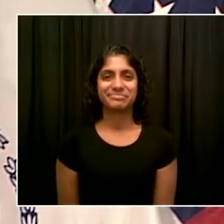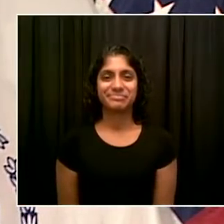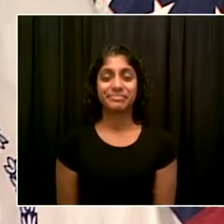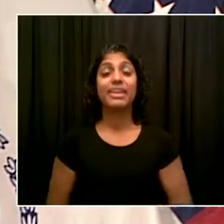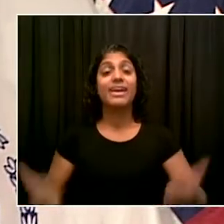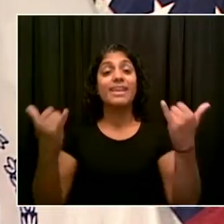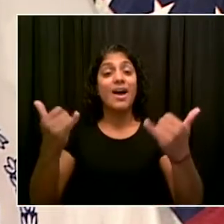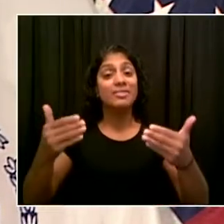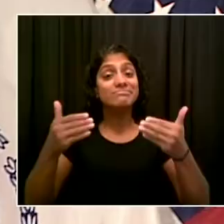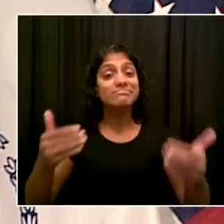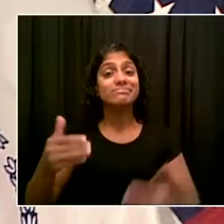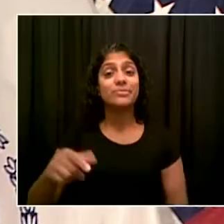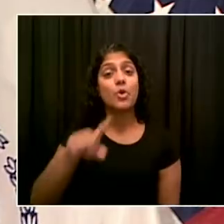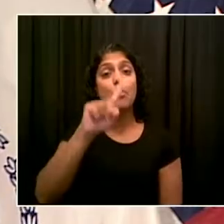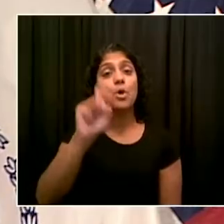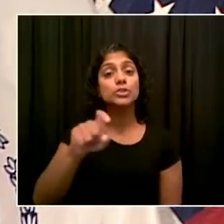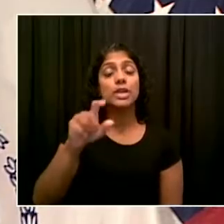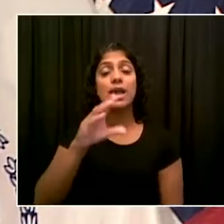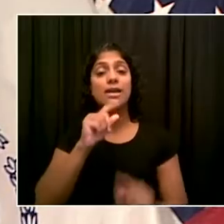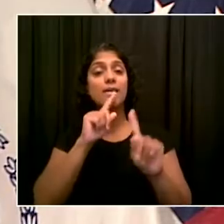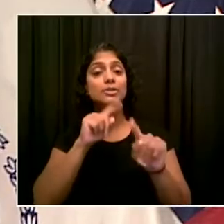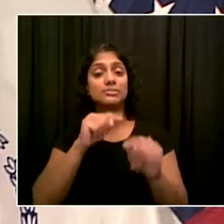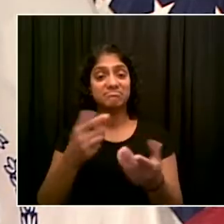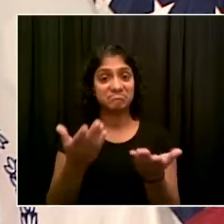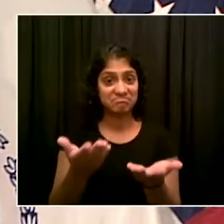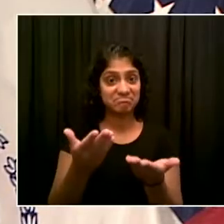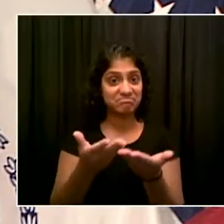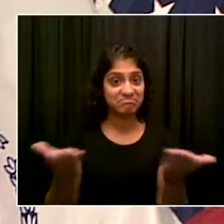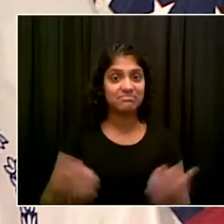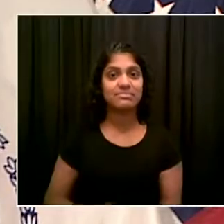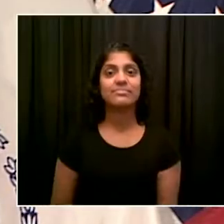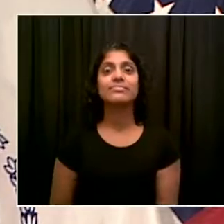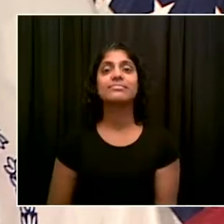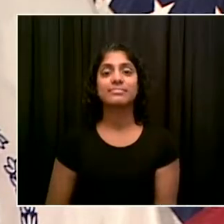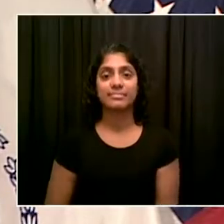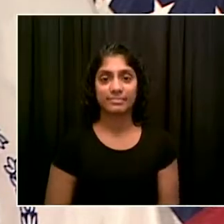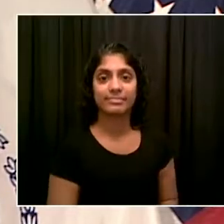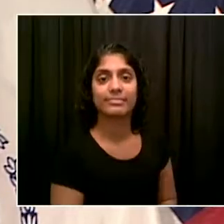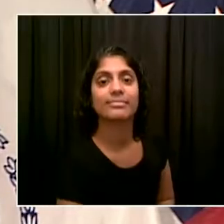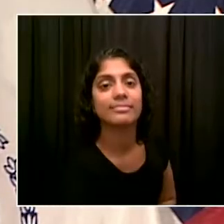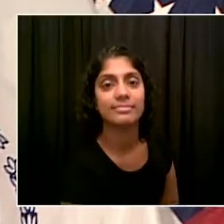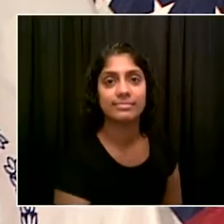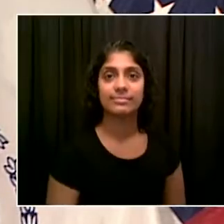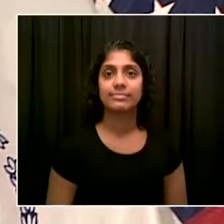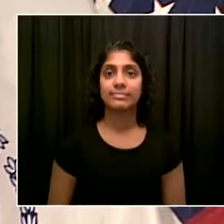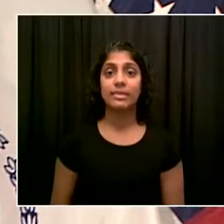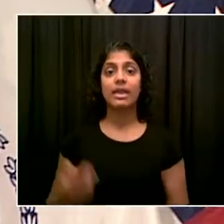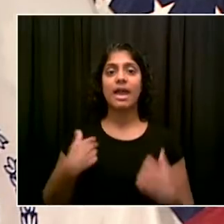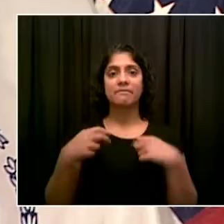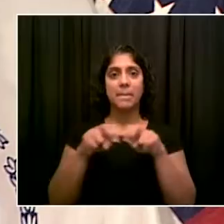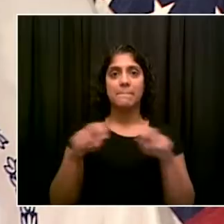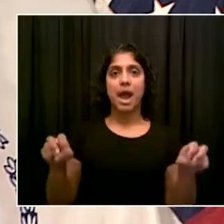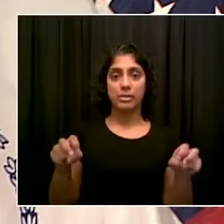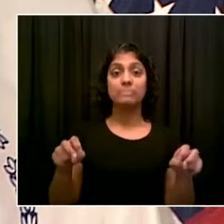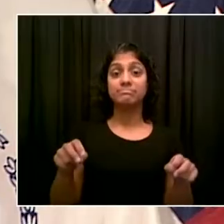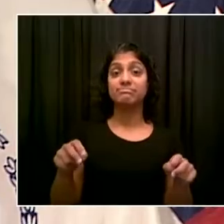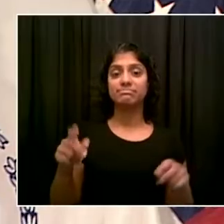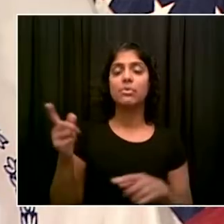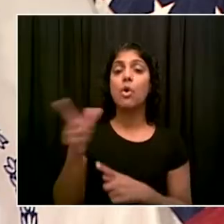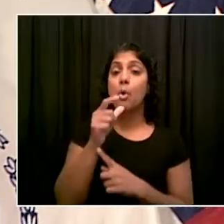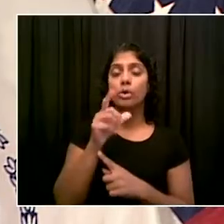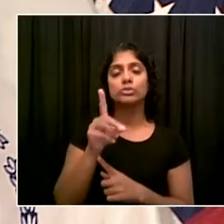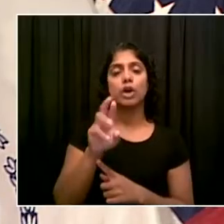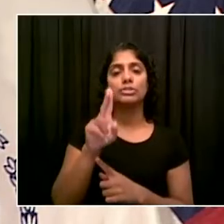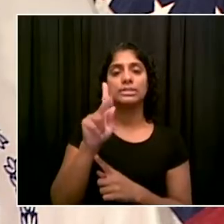of each journalist. We'll now begin our Q&A. As a reminder, we're joined today by Dr. Katz and by Dr. Choksi. First question today